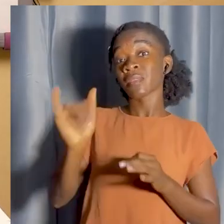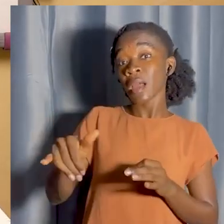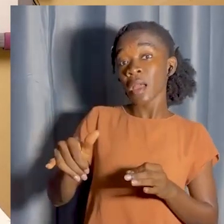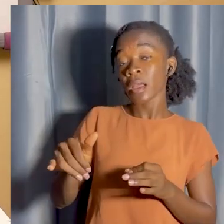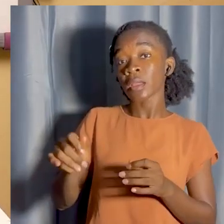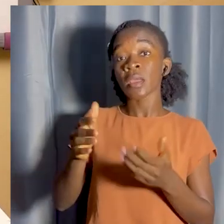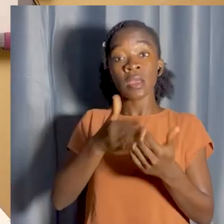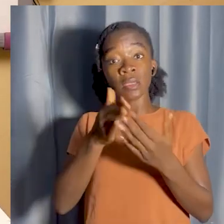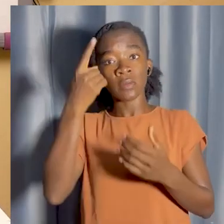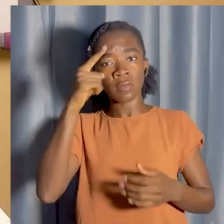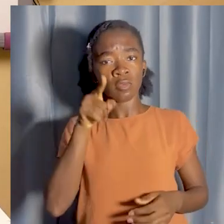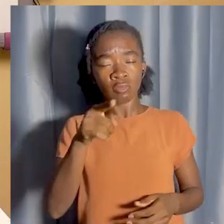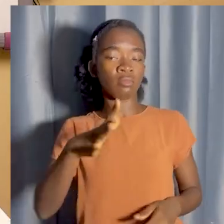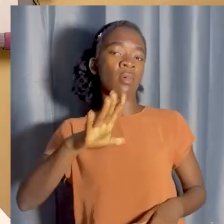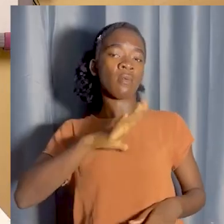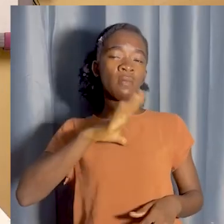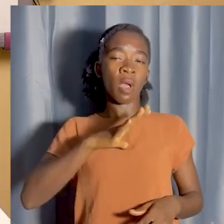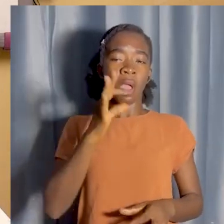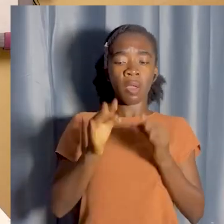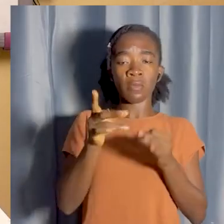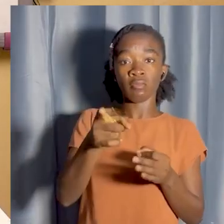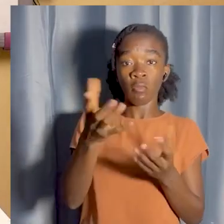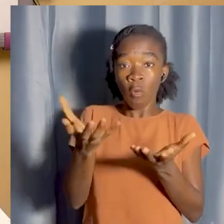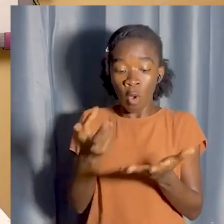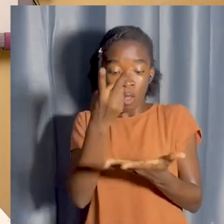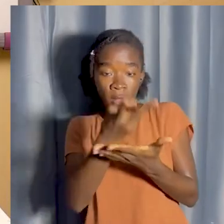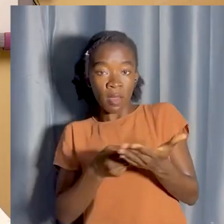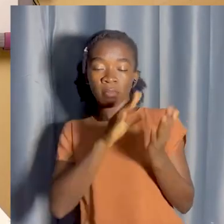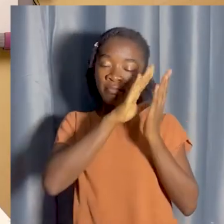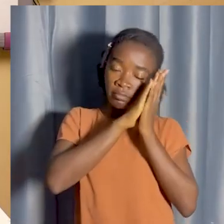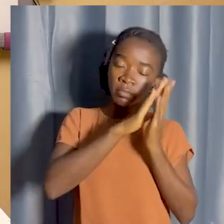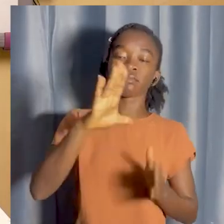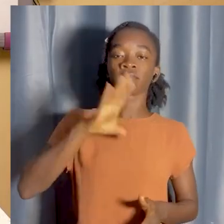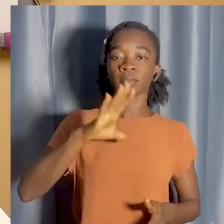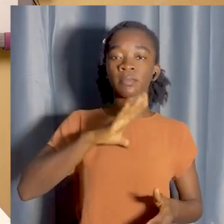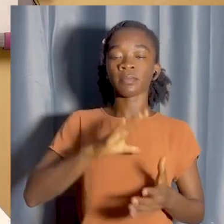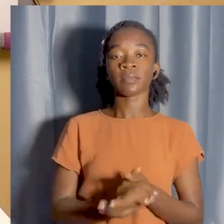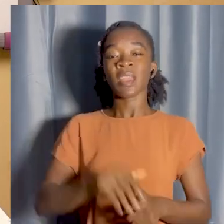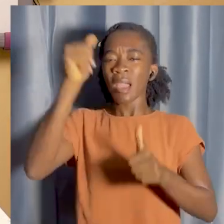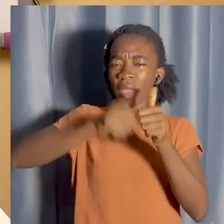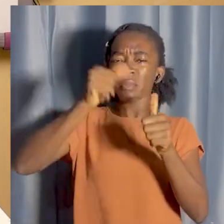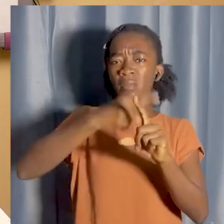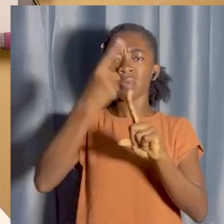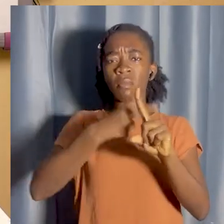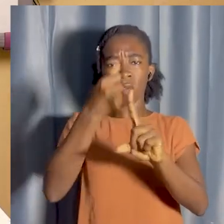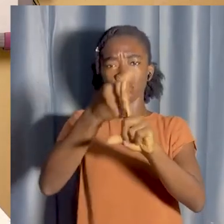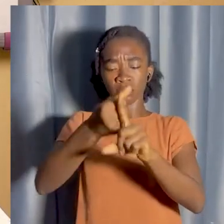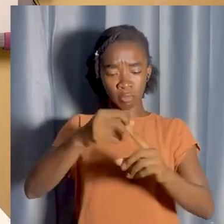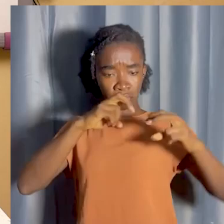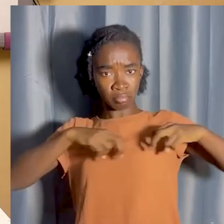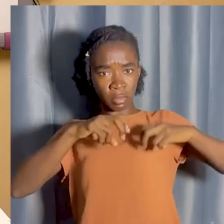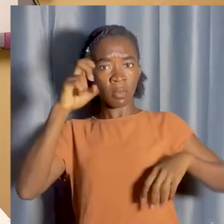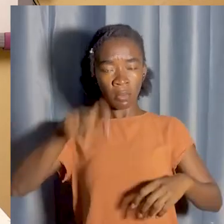want to also do it lying down in bed, you can do it that way. But the message is to do it every month so that you know what your normal